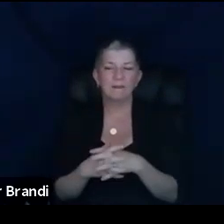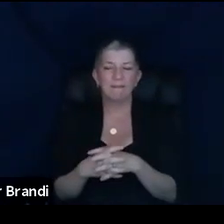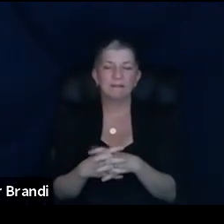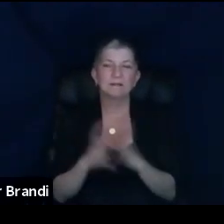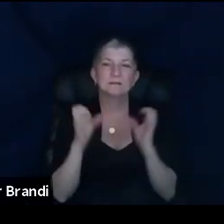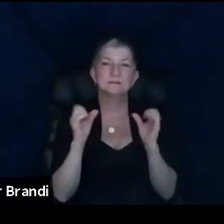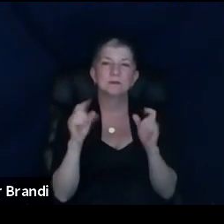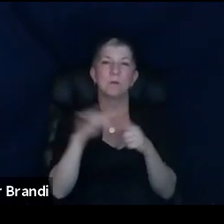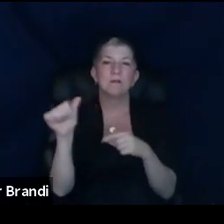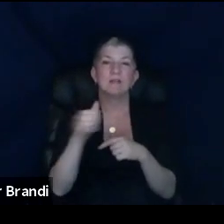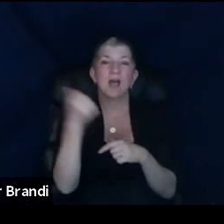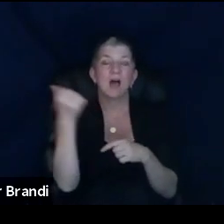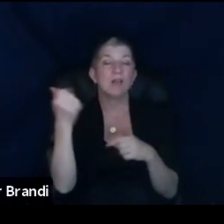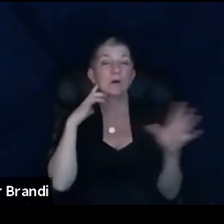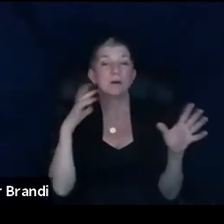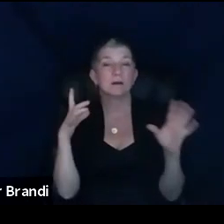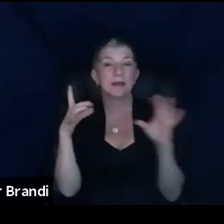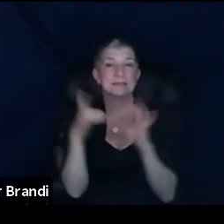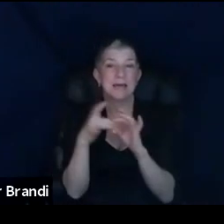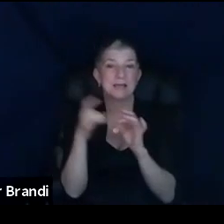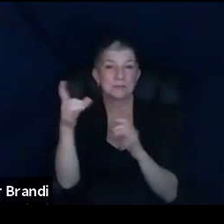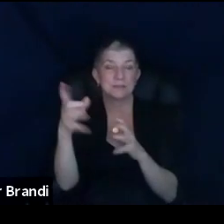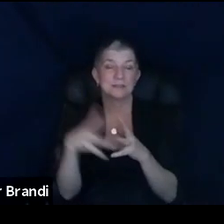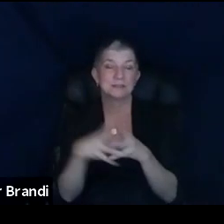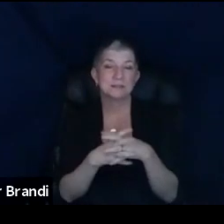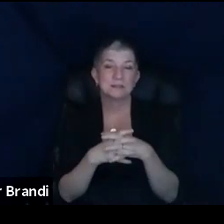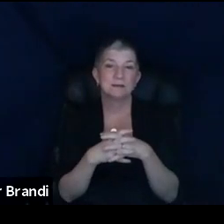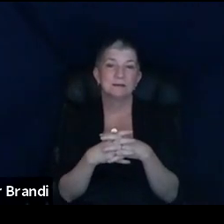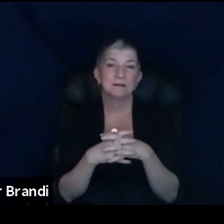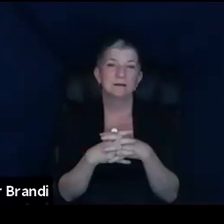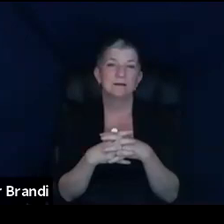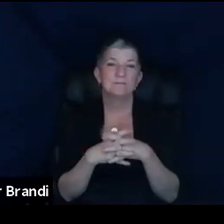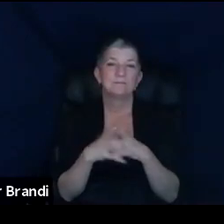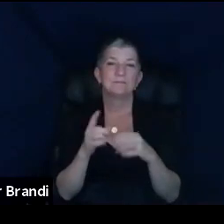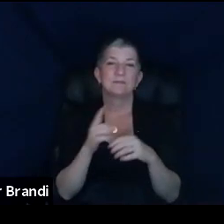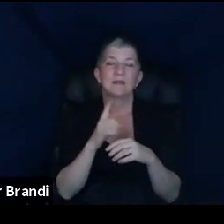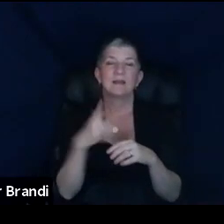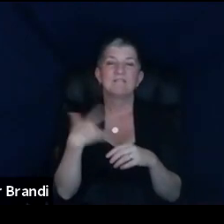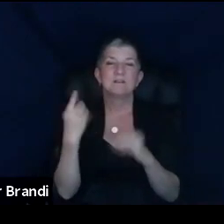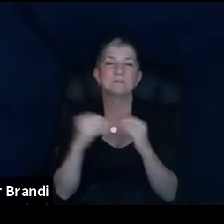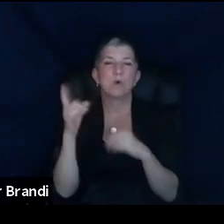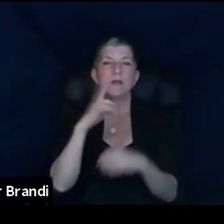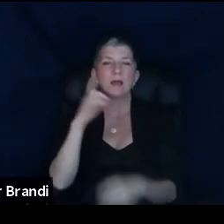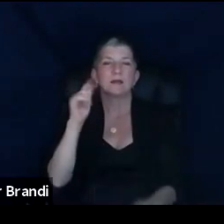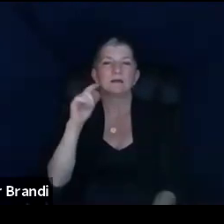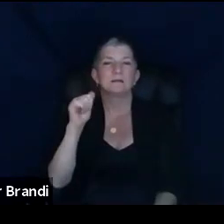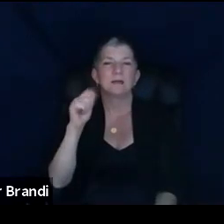one of the other attachments here feels more like a tattoo.